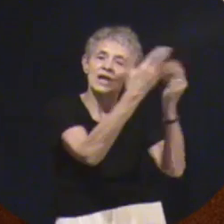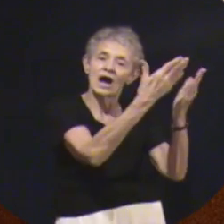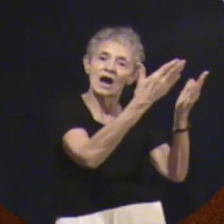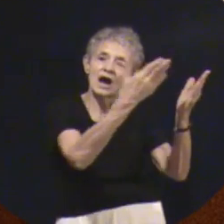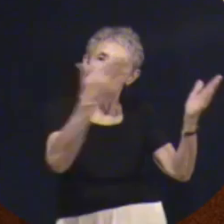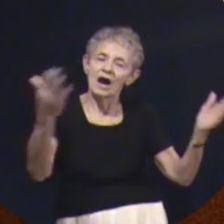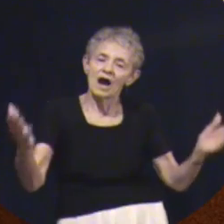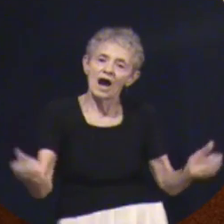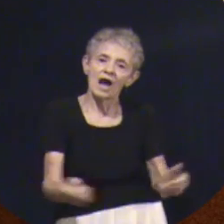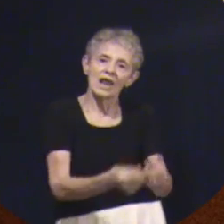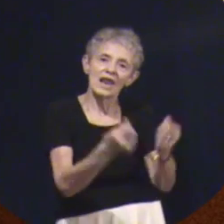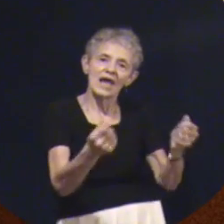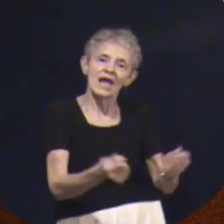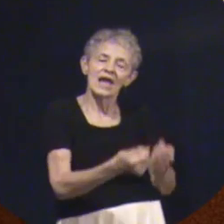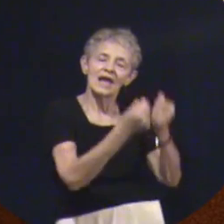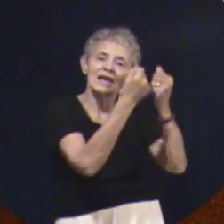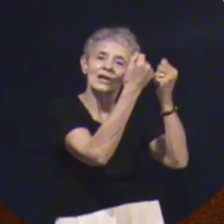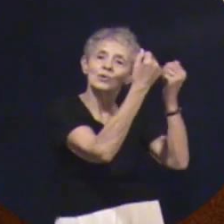Alleluia,